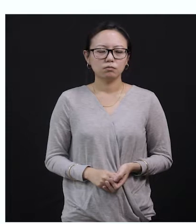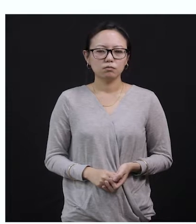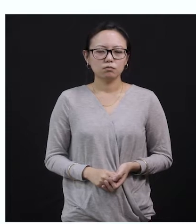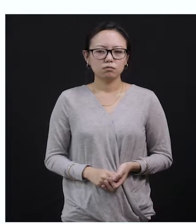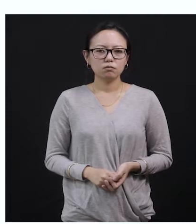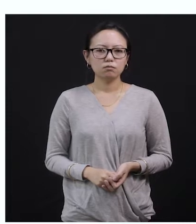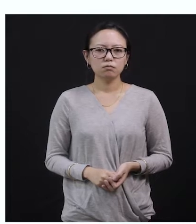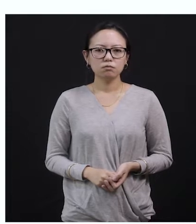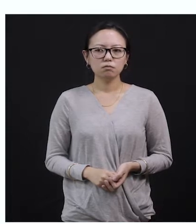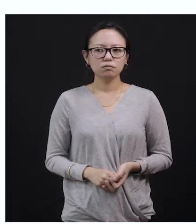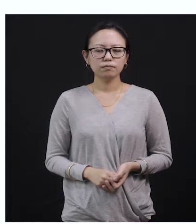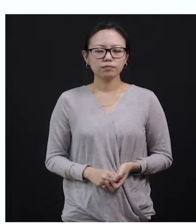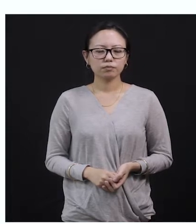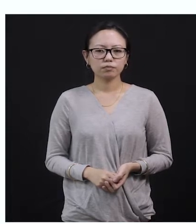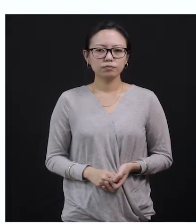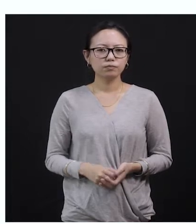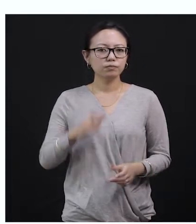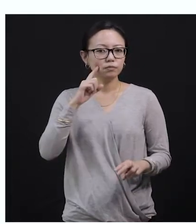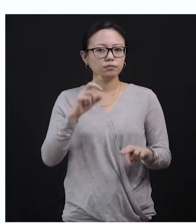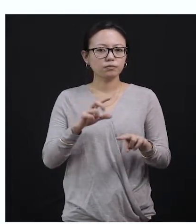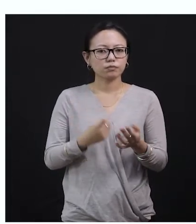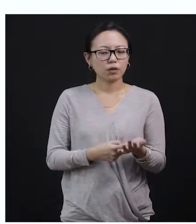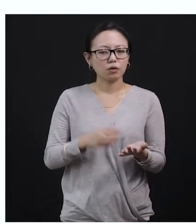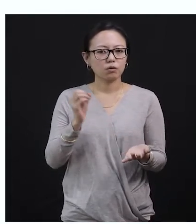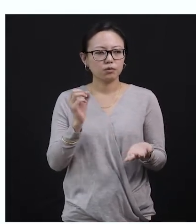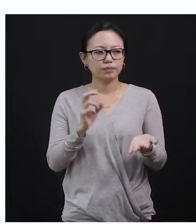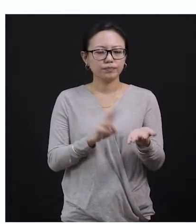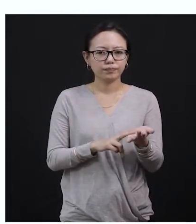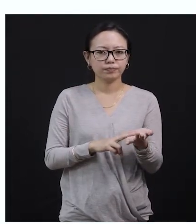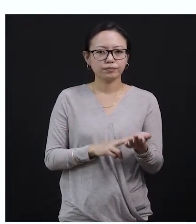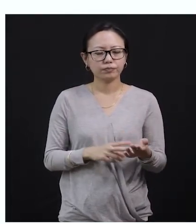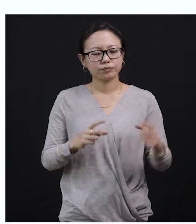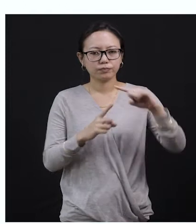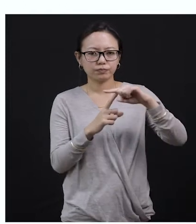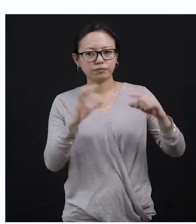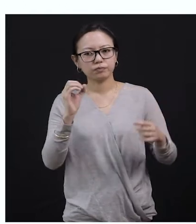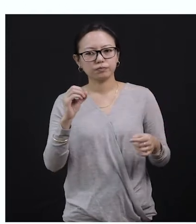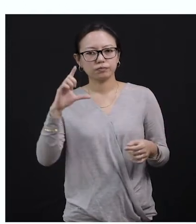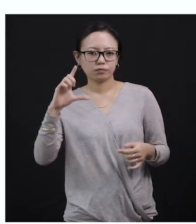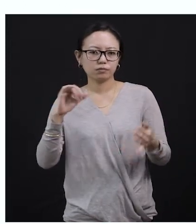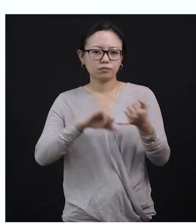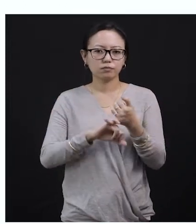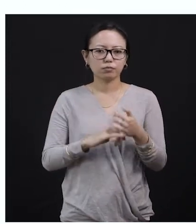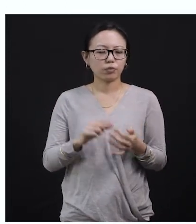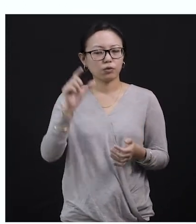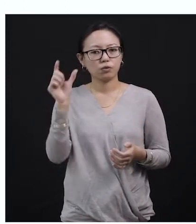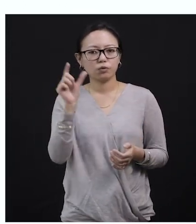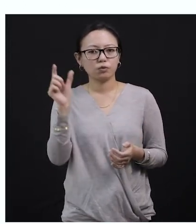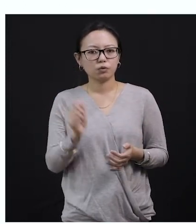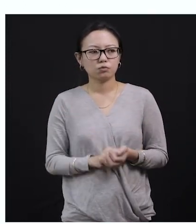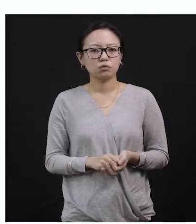time, they have already started the iron tools, but here in this kingdom, they had more